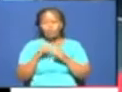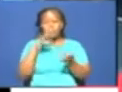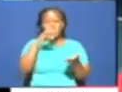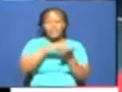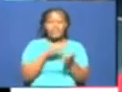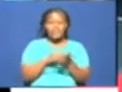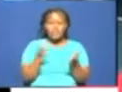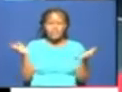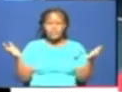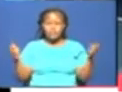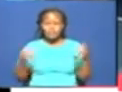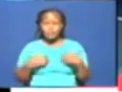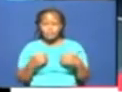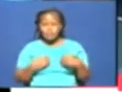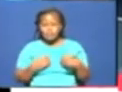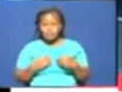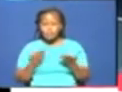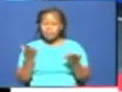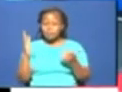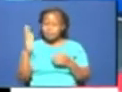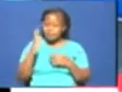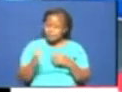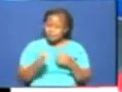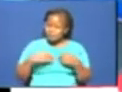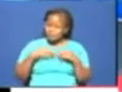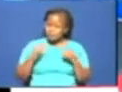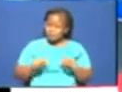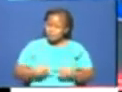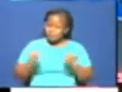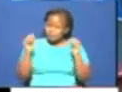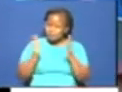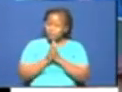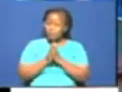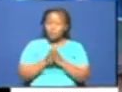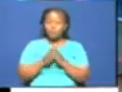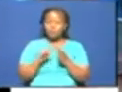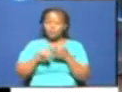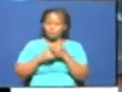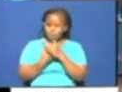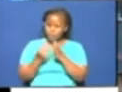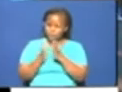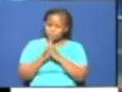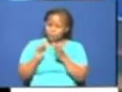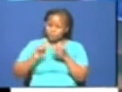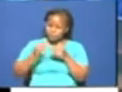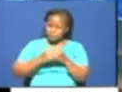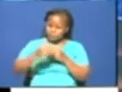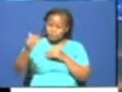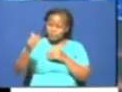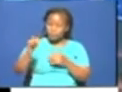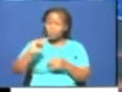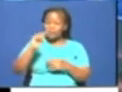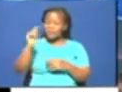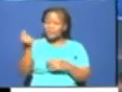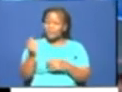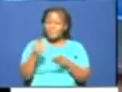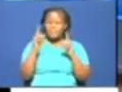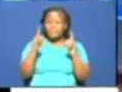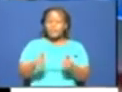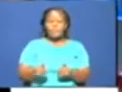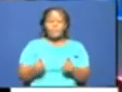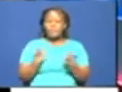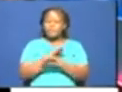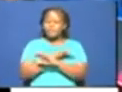ignition, never making it to acceleration and takeoff. Kenya must not be a